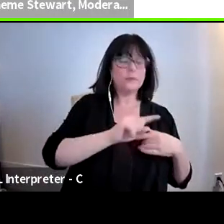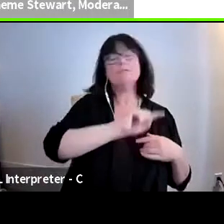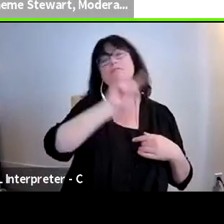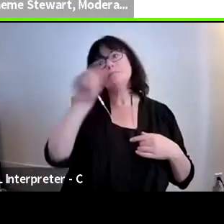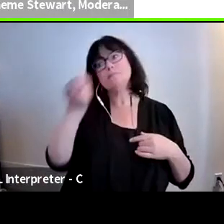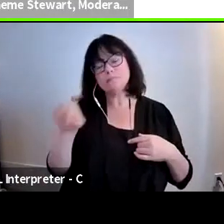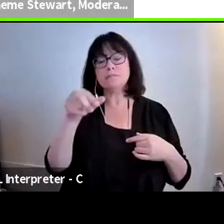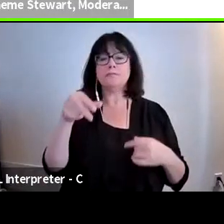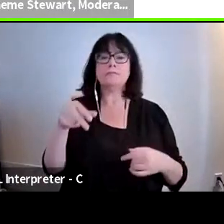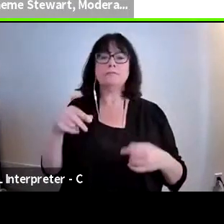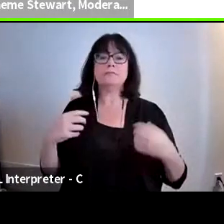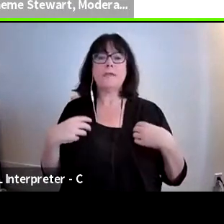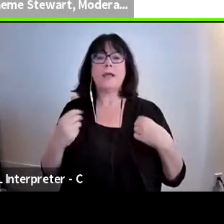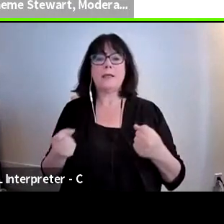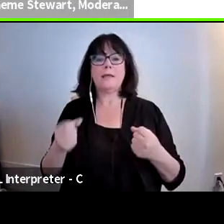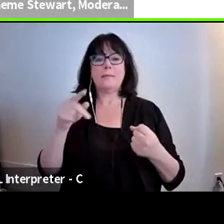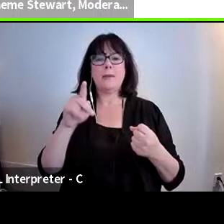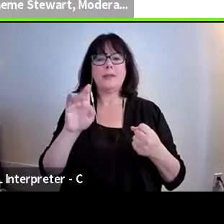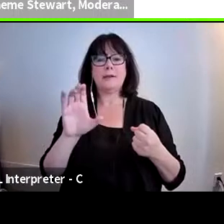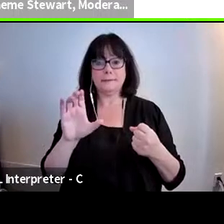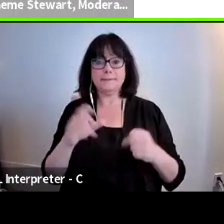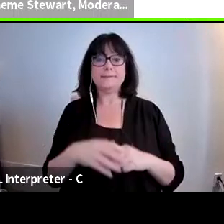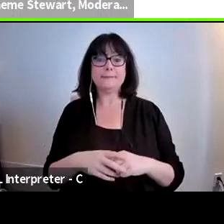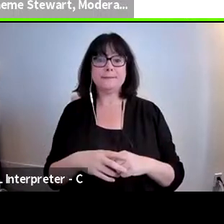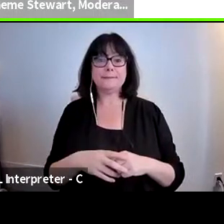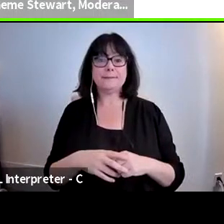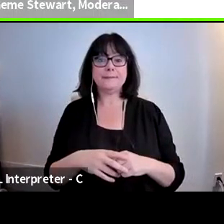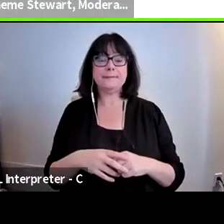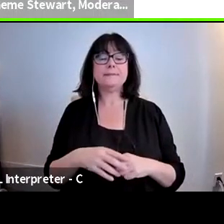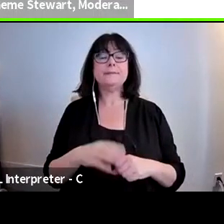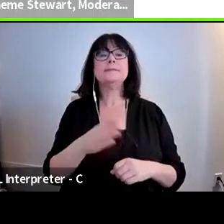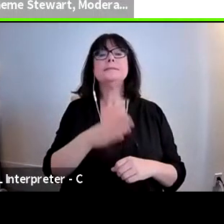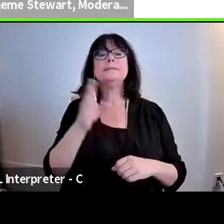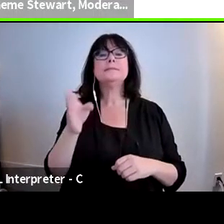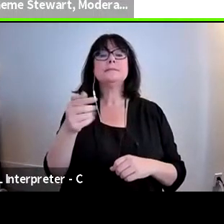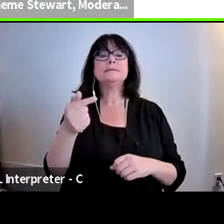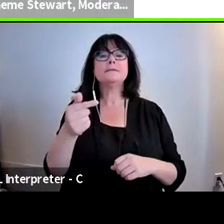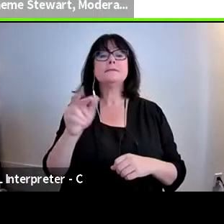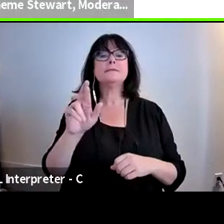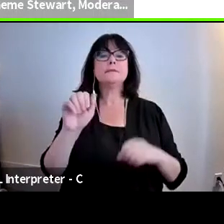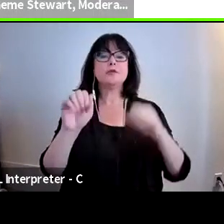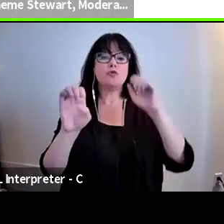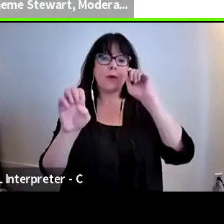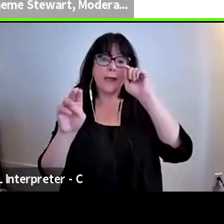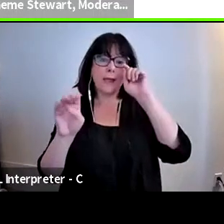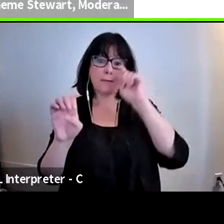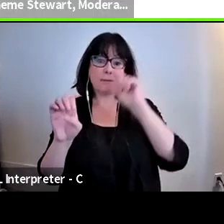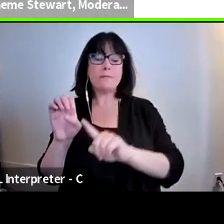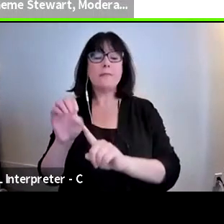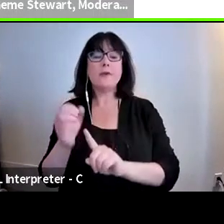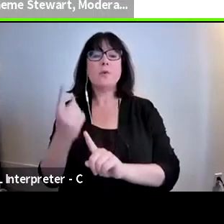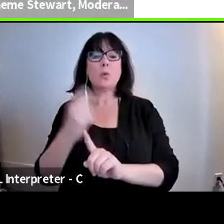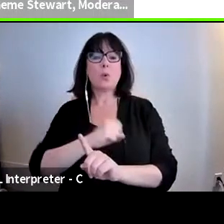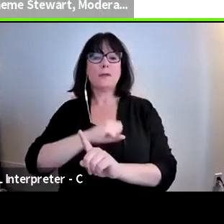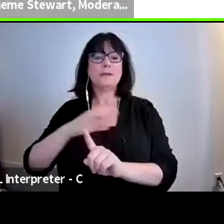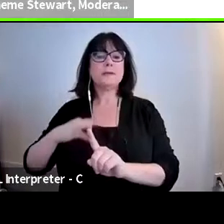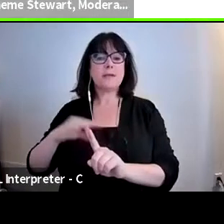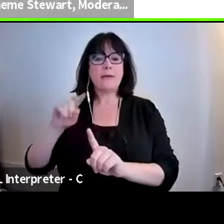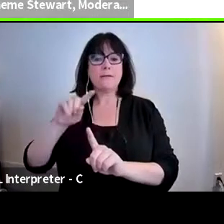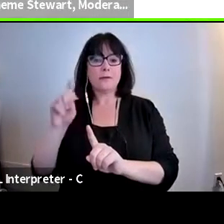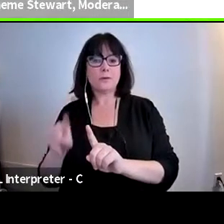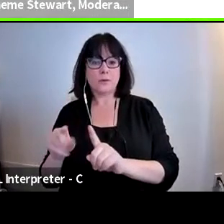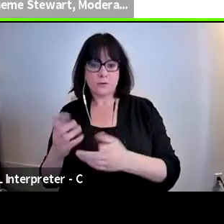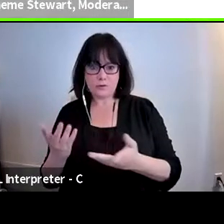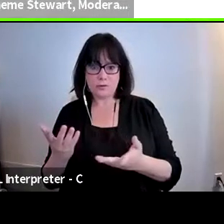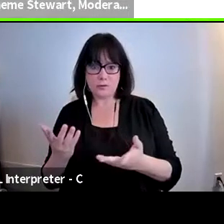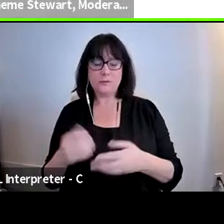All right, thank you. And related to that, we have a question from a staff member. Will the university be advocating that staff,